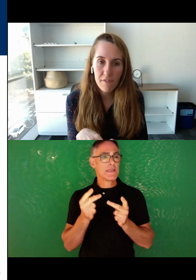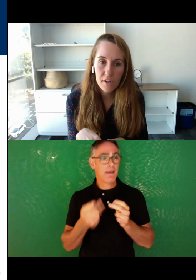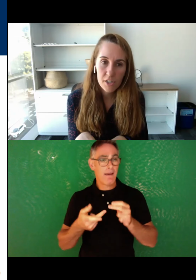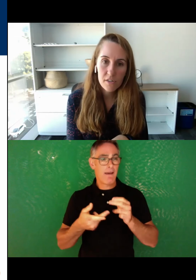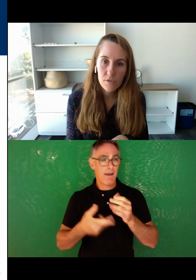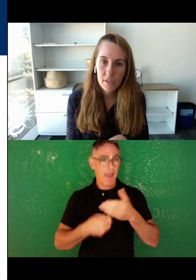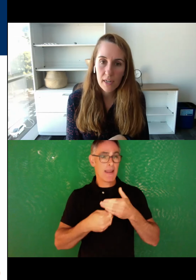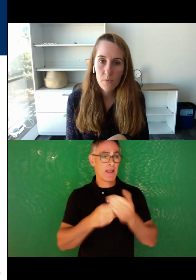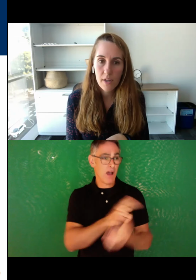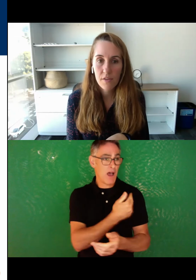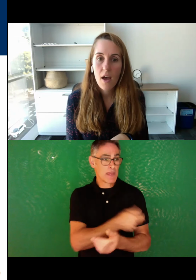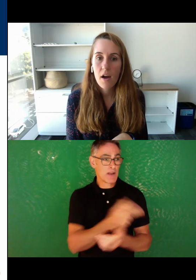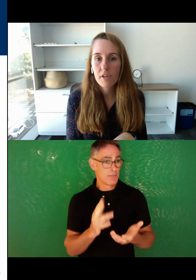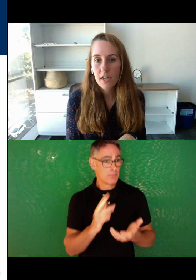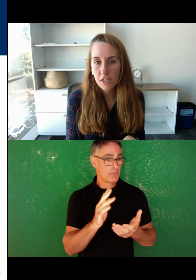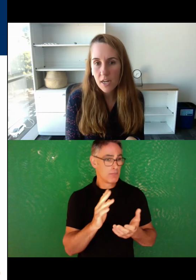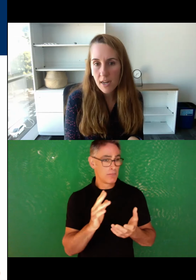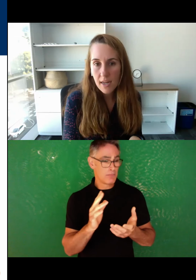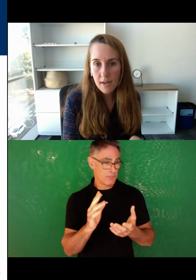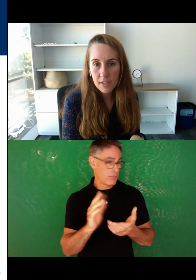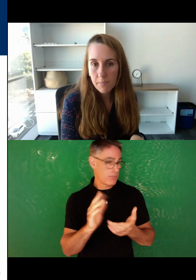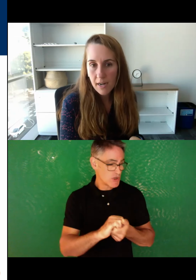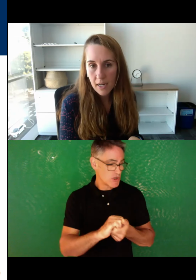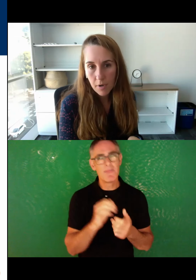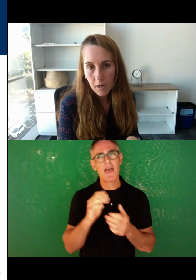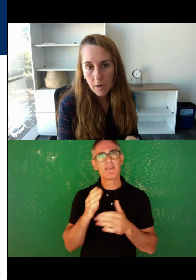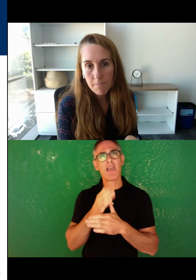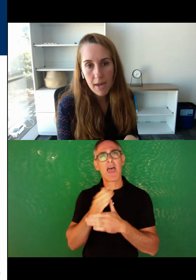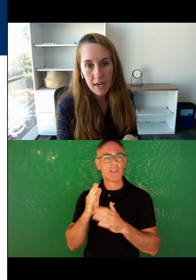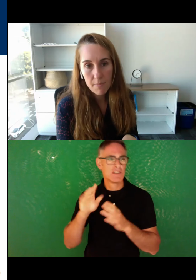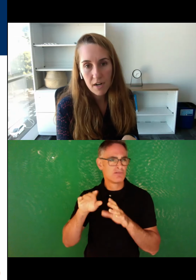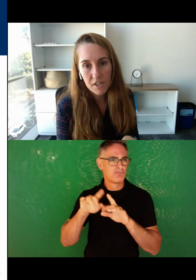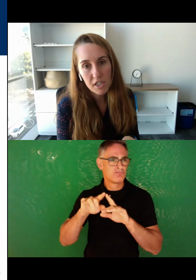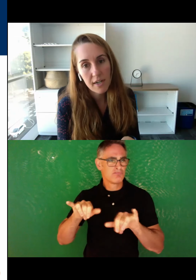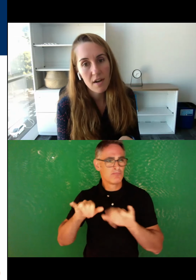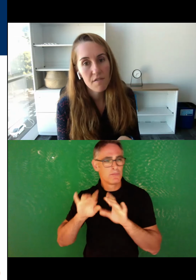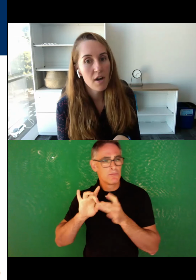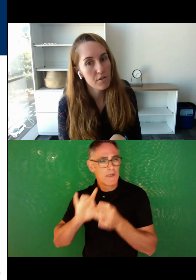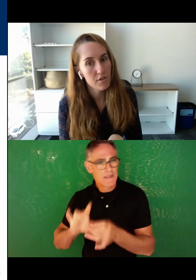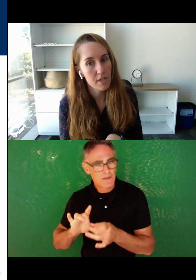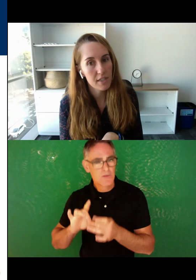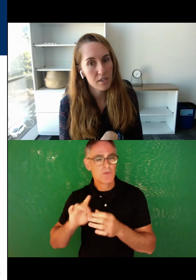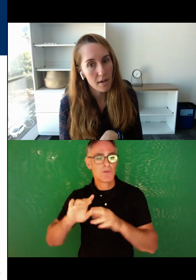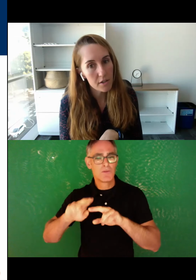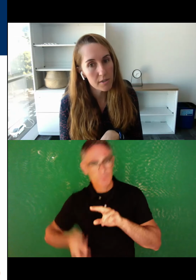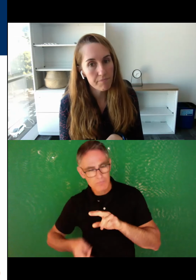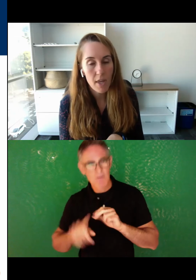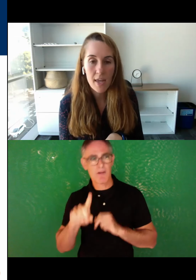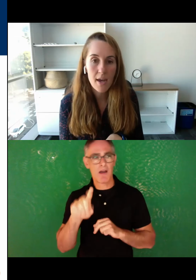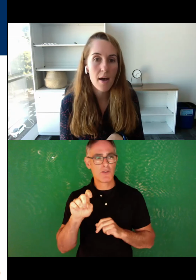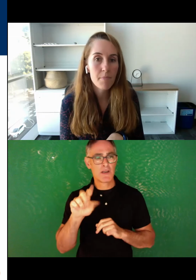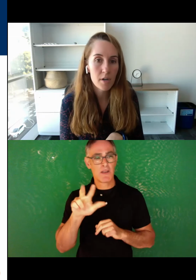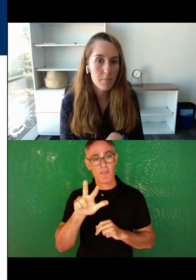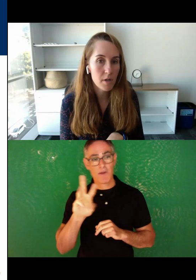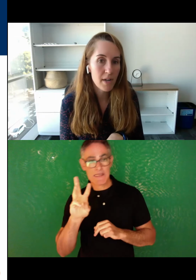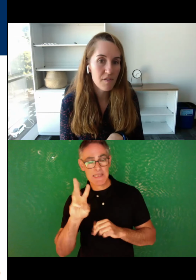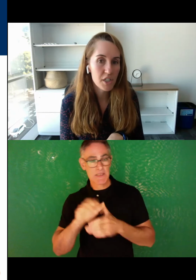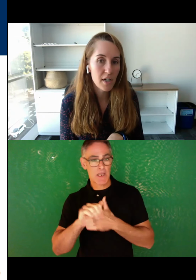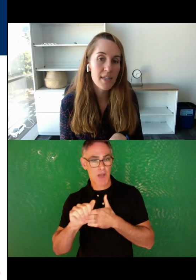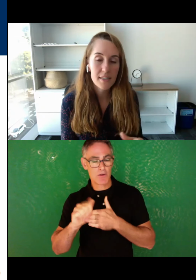on average associated with a reduction in spending per Medicare beneficiary of $136